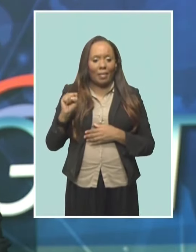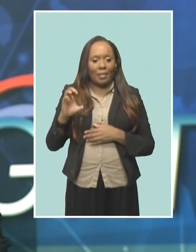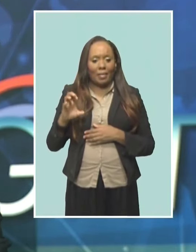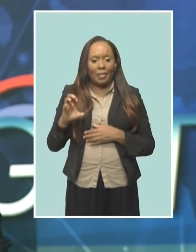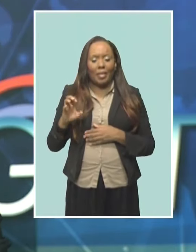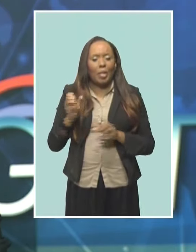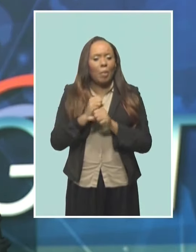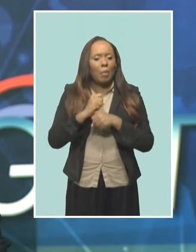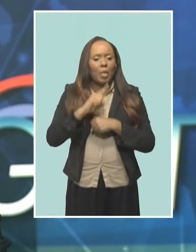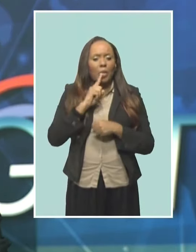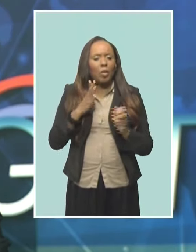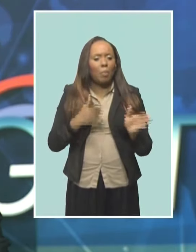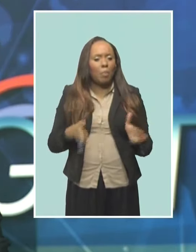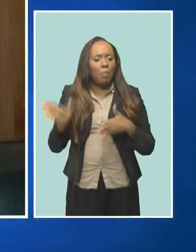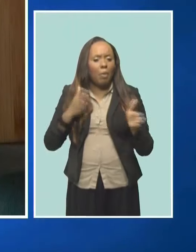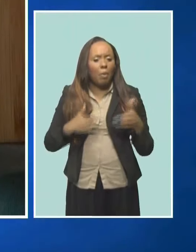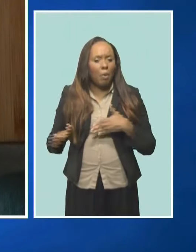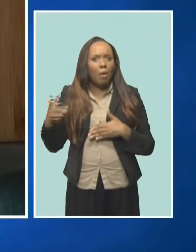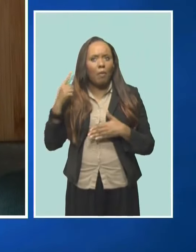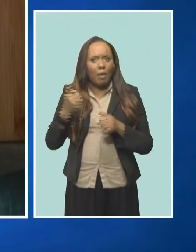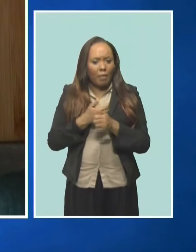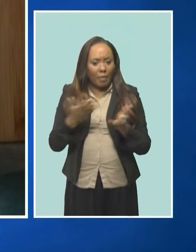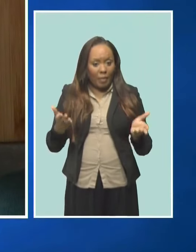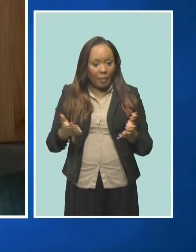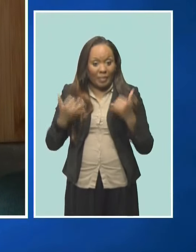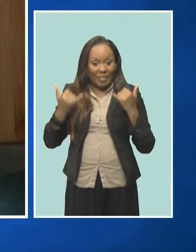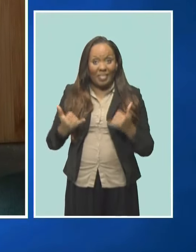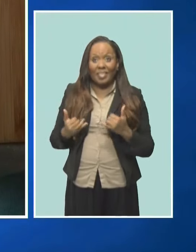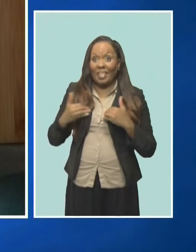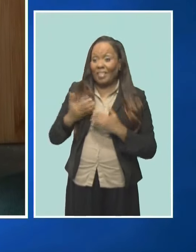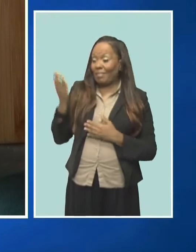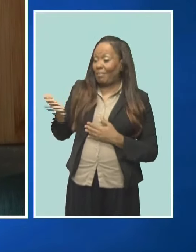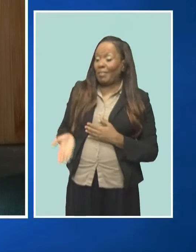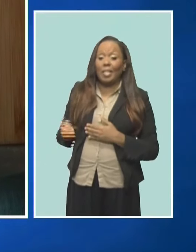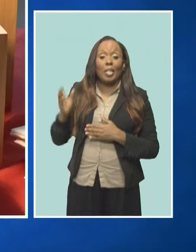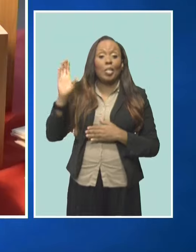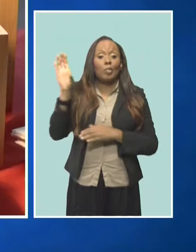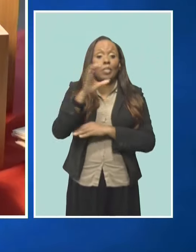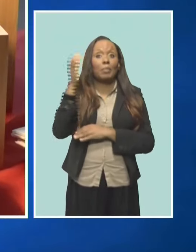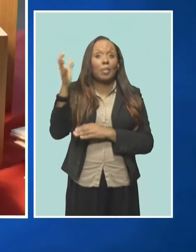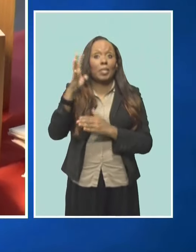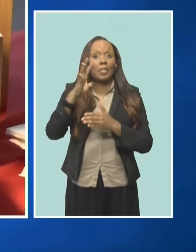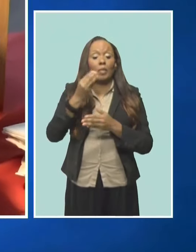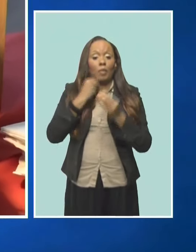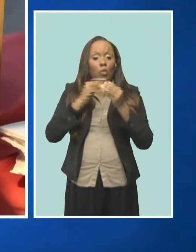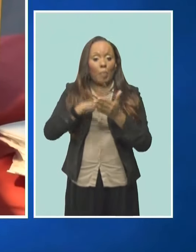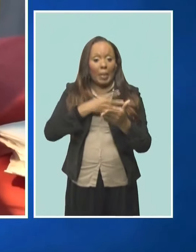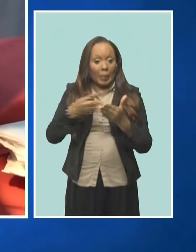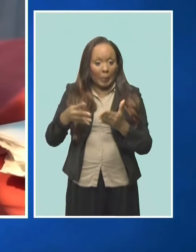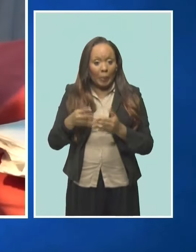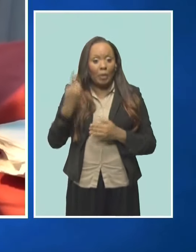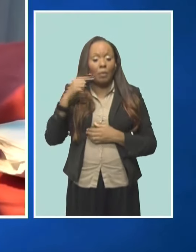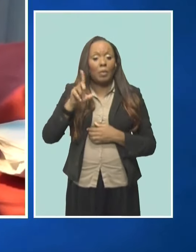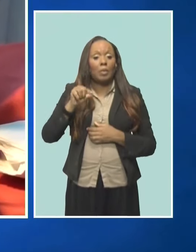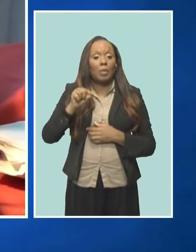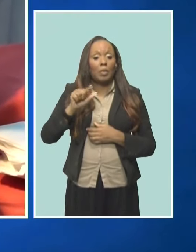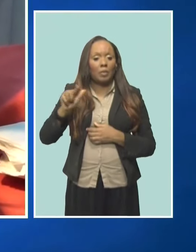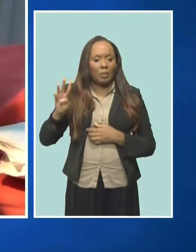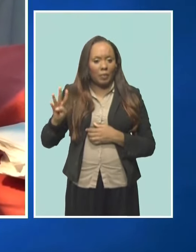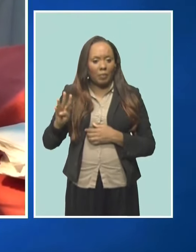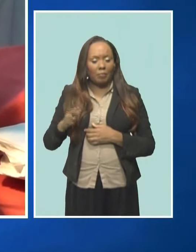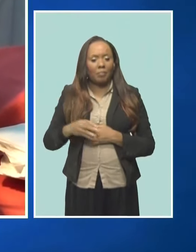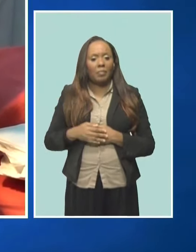to its clients' needs. Today, it unveiled its Christmas menus for 2024. Director of Marketing Christopher